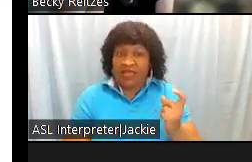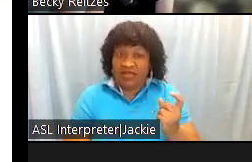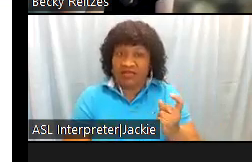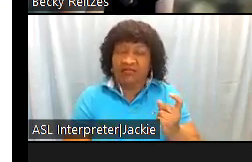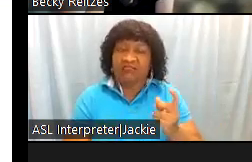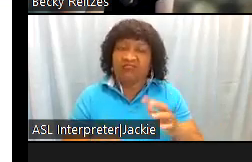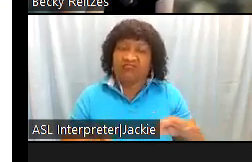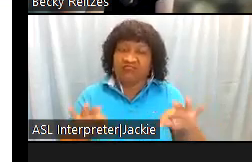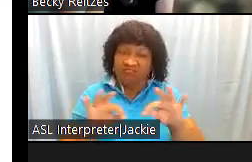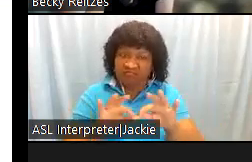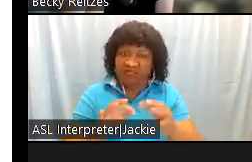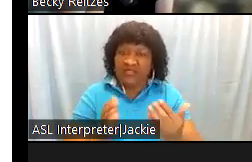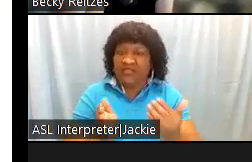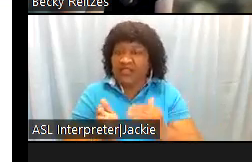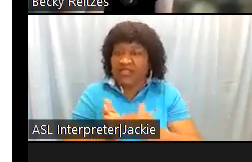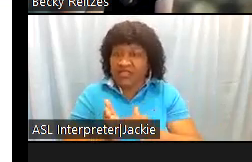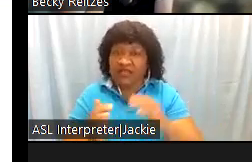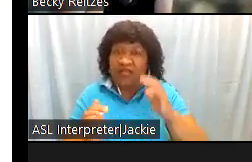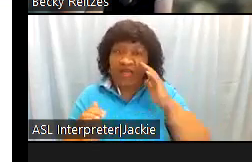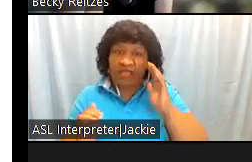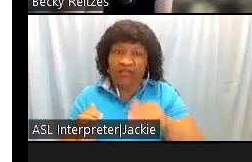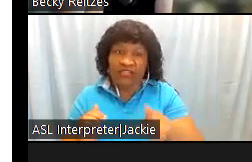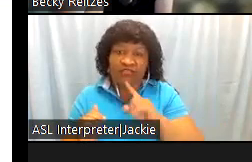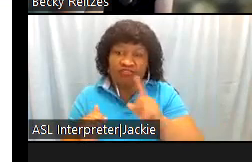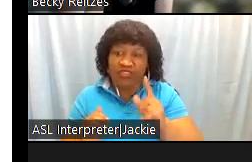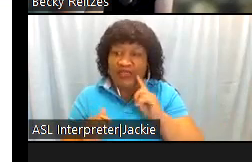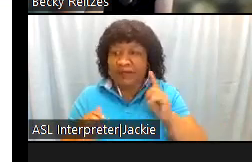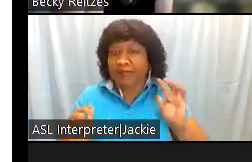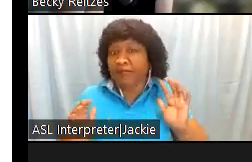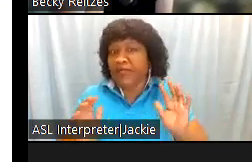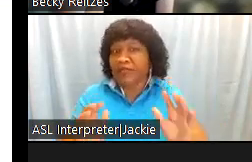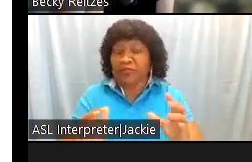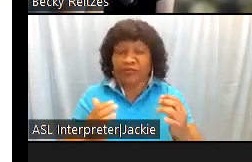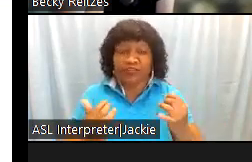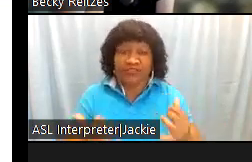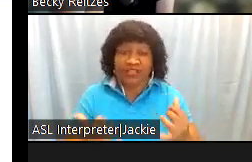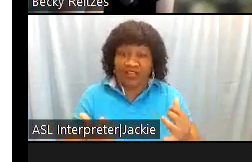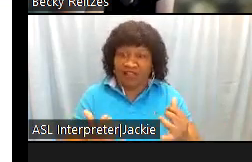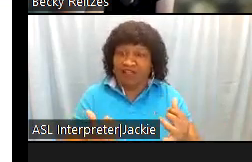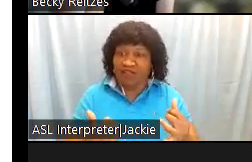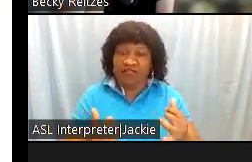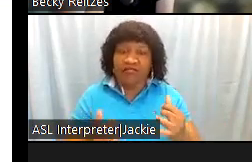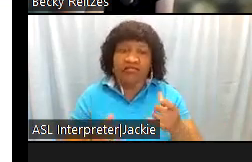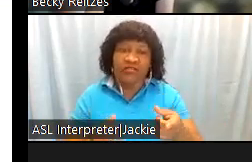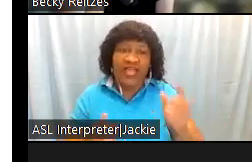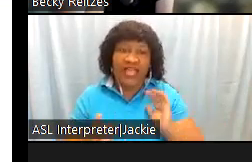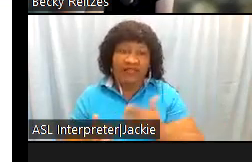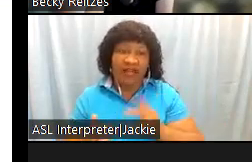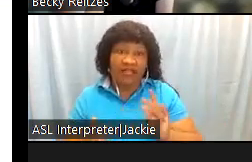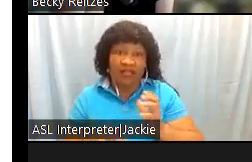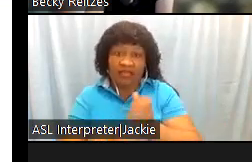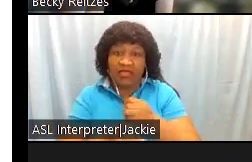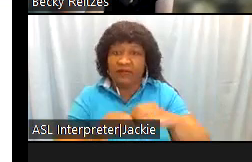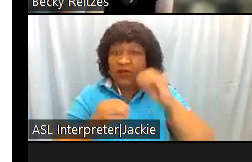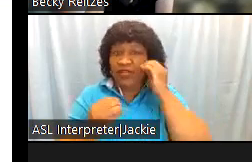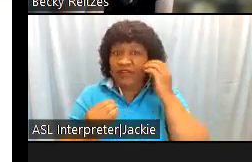important, again, for, I know there's a really big push right now to get, by King County, to get information